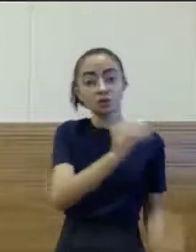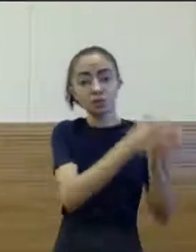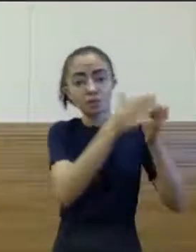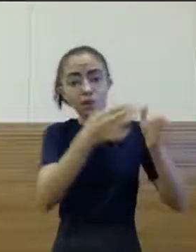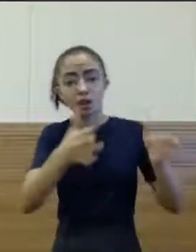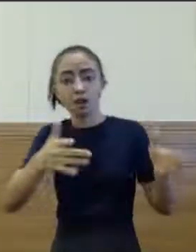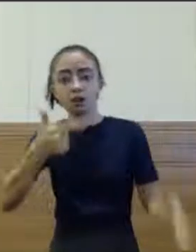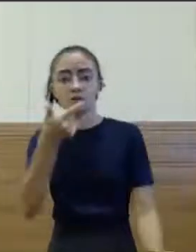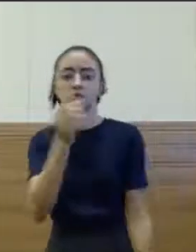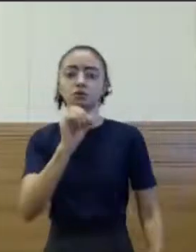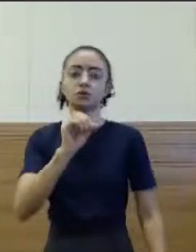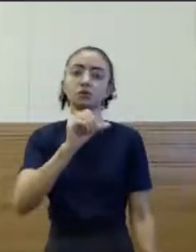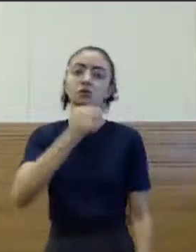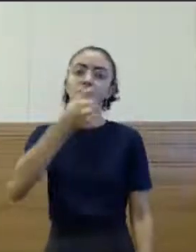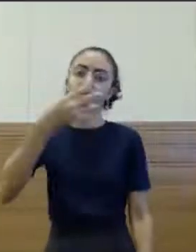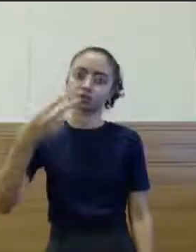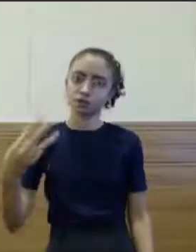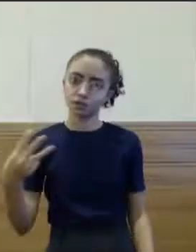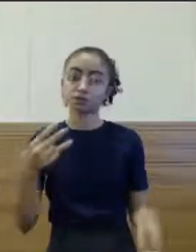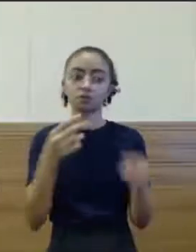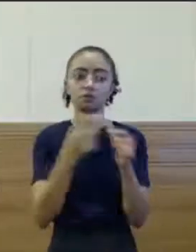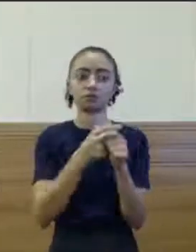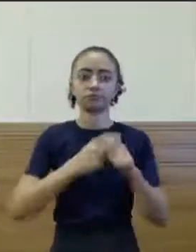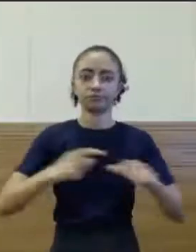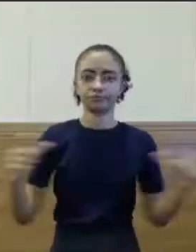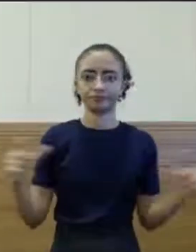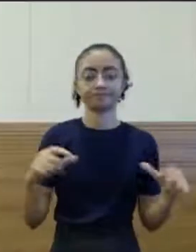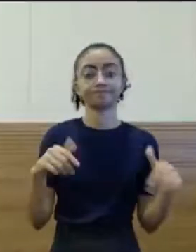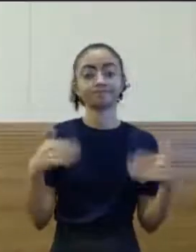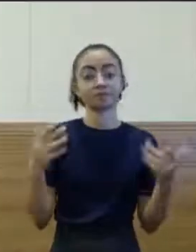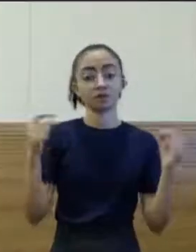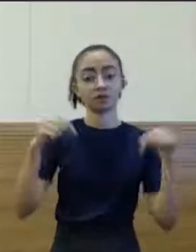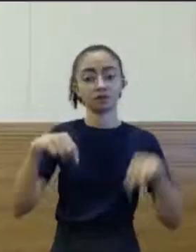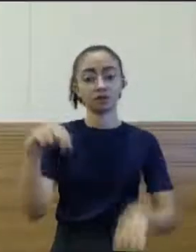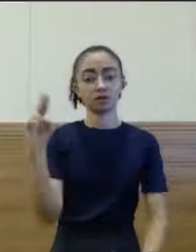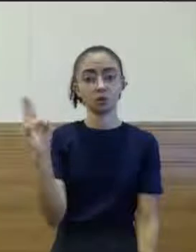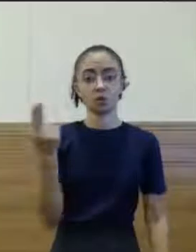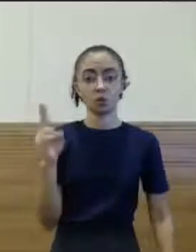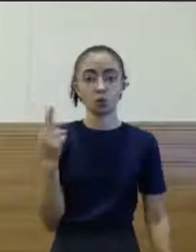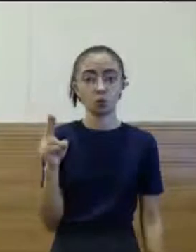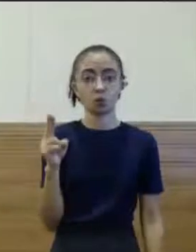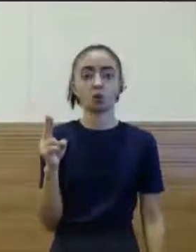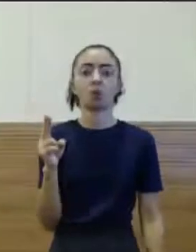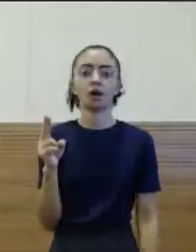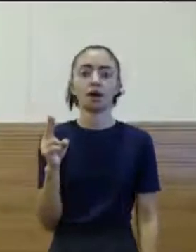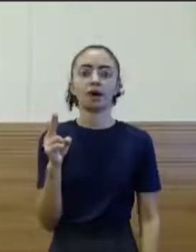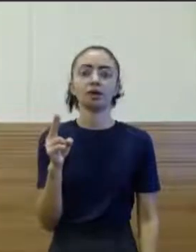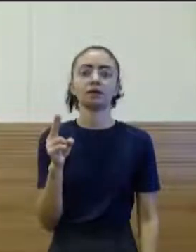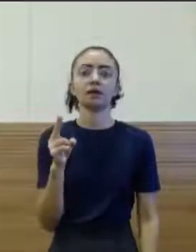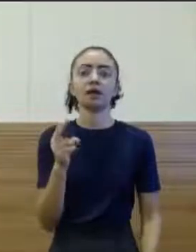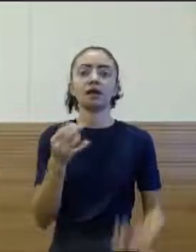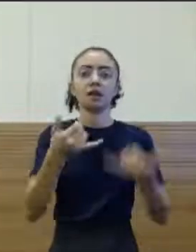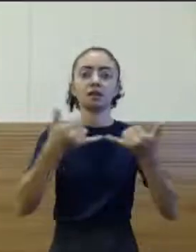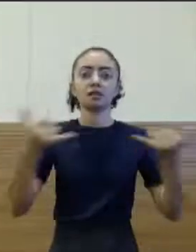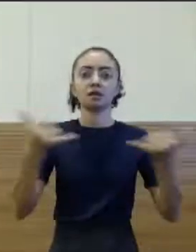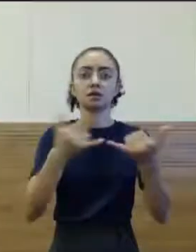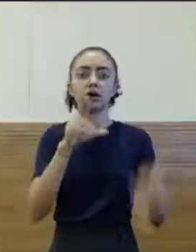And Uruguay is the country that is in the blue line. I don't know if you can